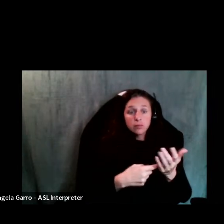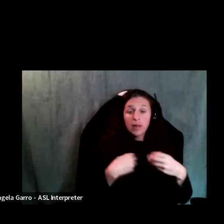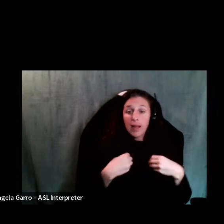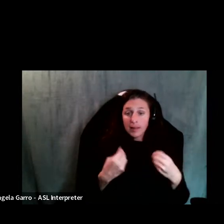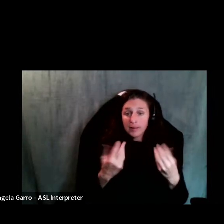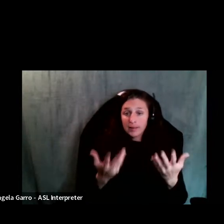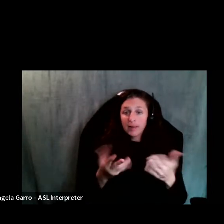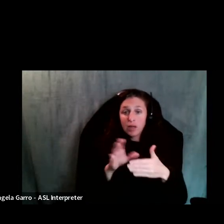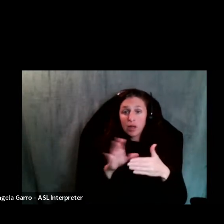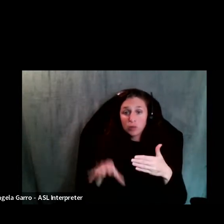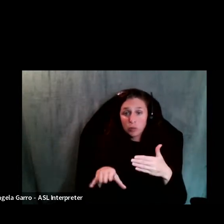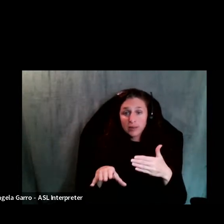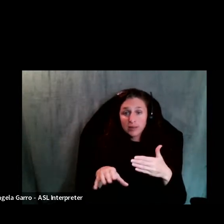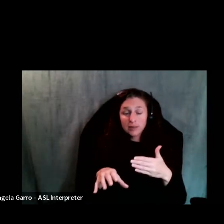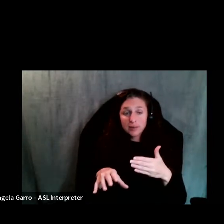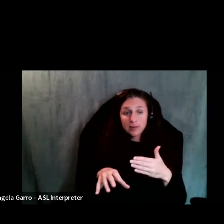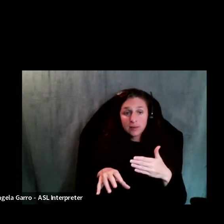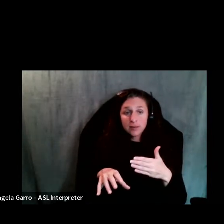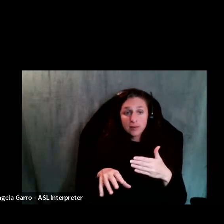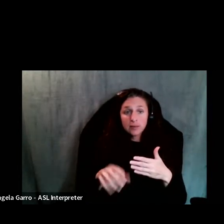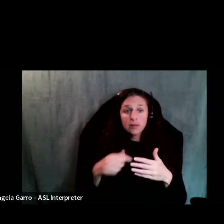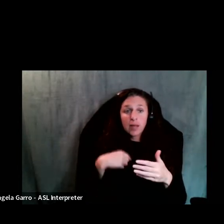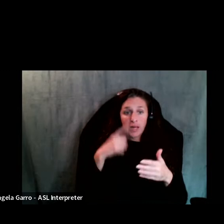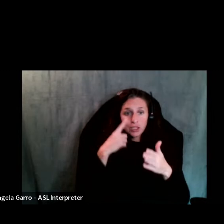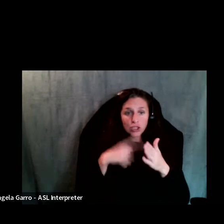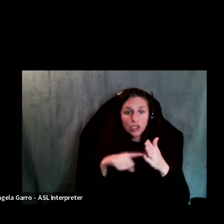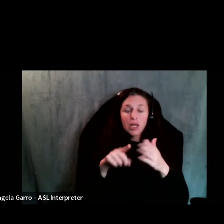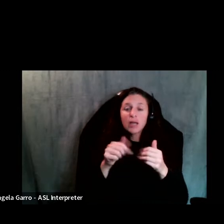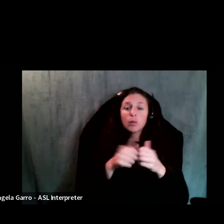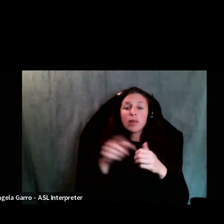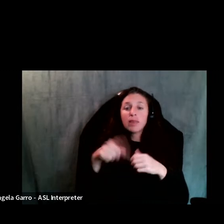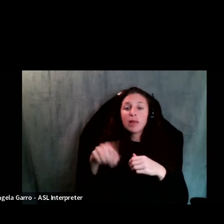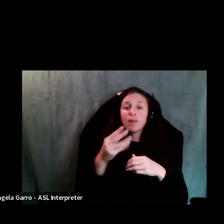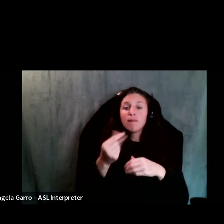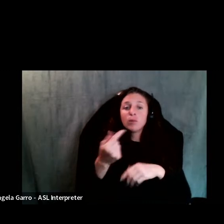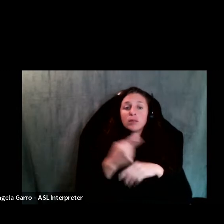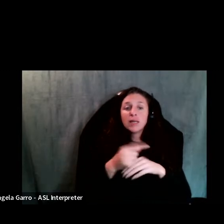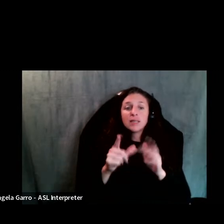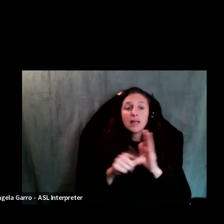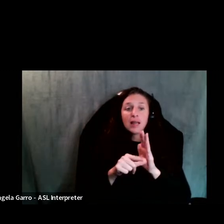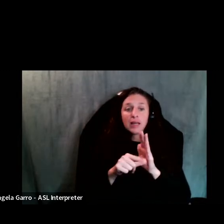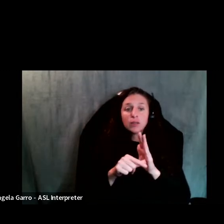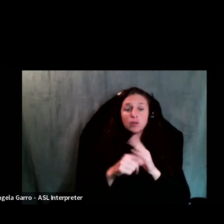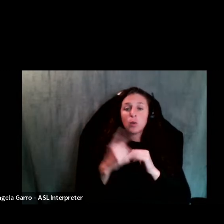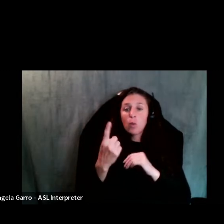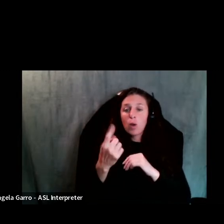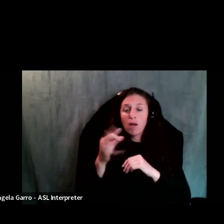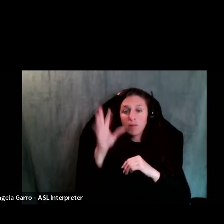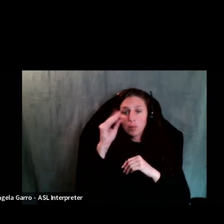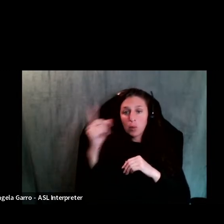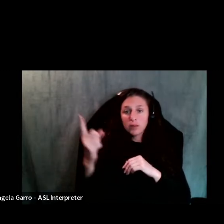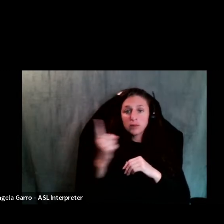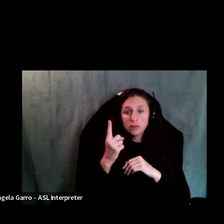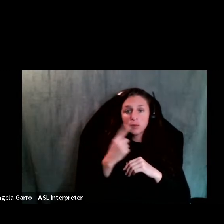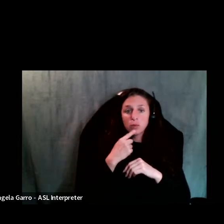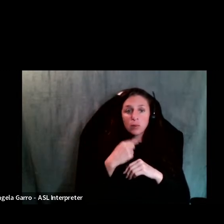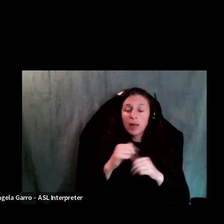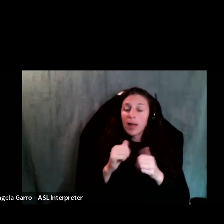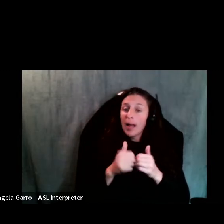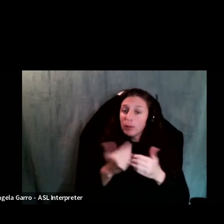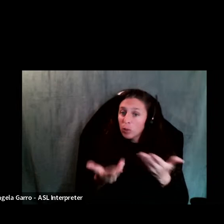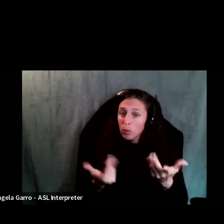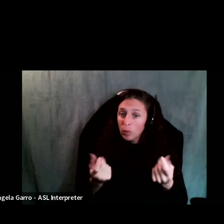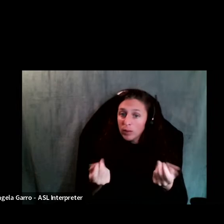consequences, and I checked in with them a couple days later. Well, when one of the boys told me, I said, "How's it